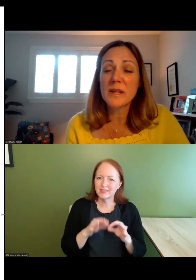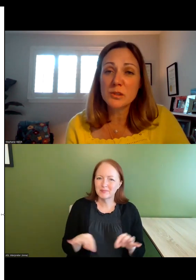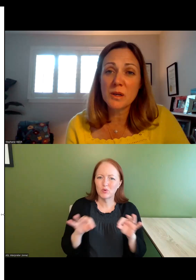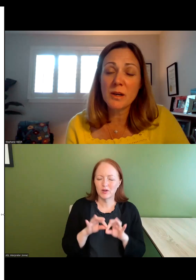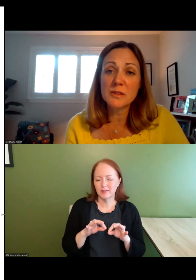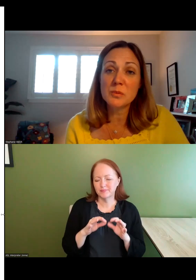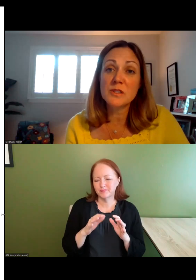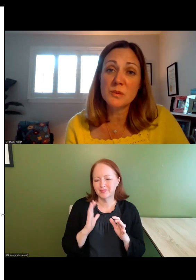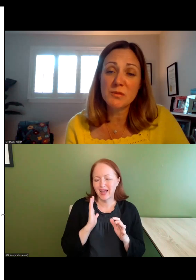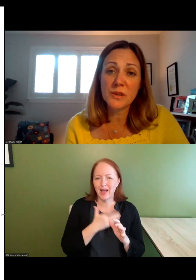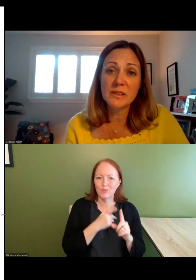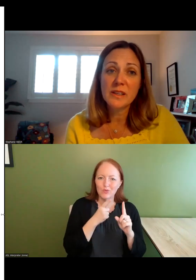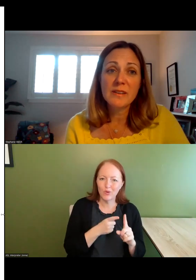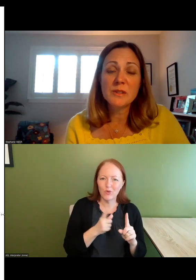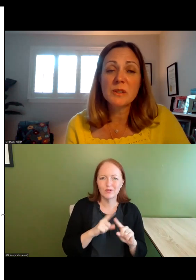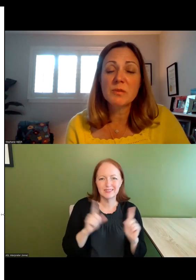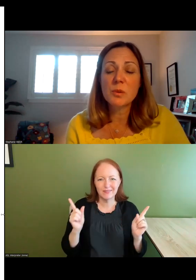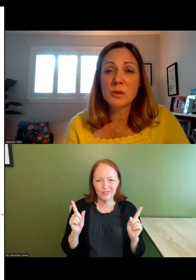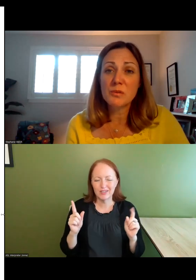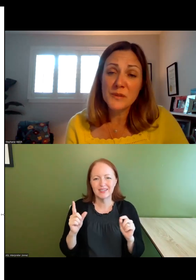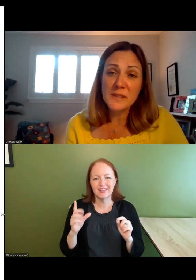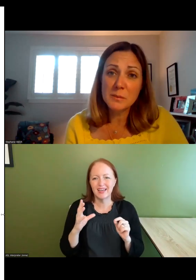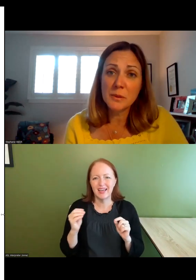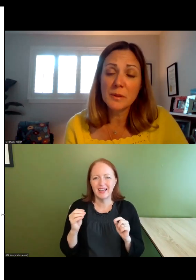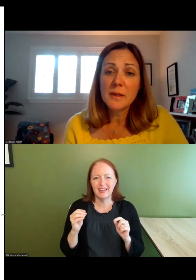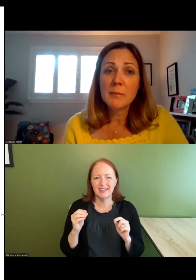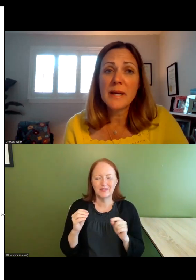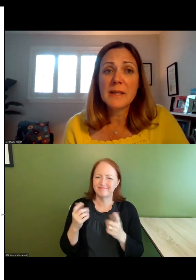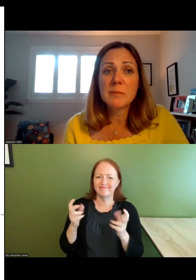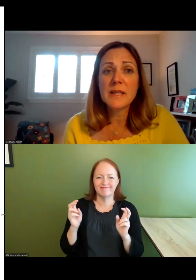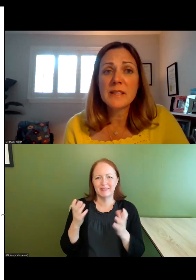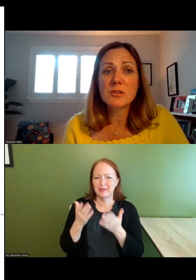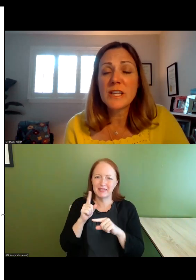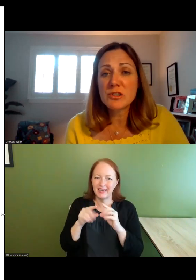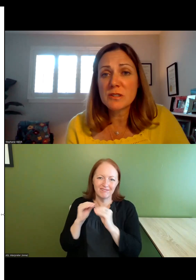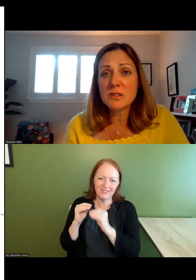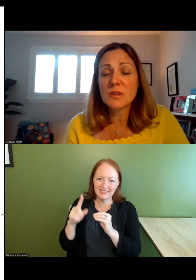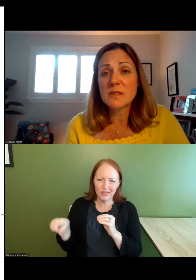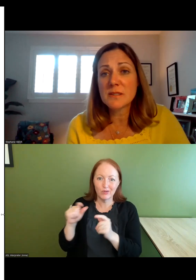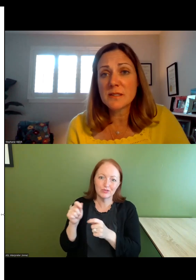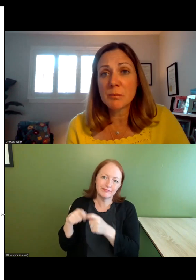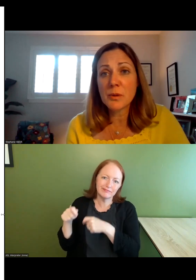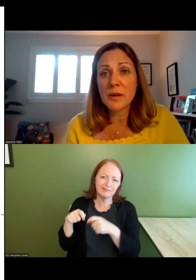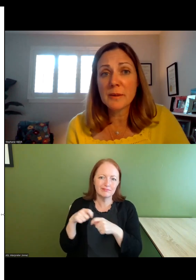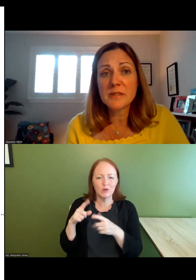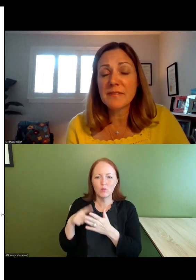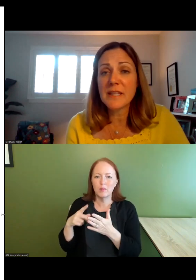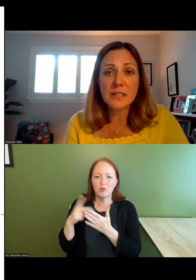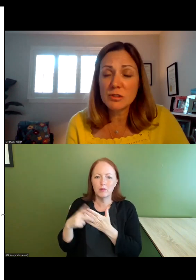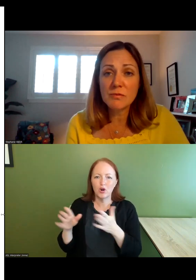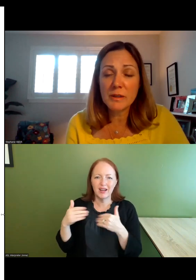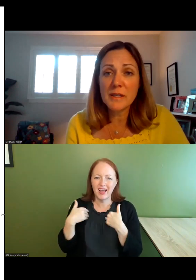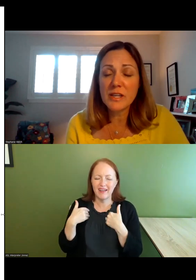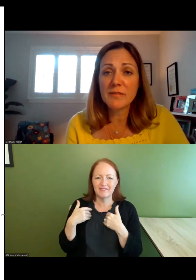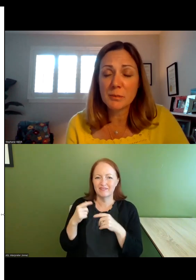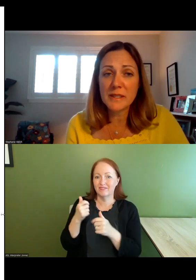we were trying to accomplish was so different, and it wasn't really quote unquote fixable by making changes to these existing programs. And they